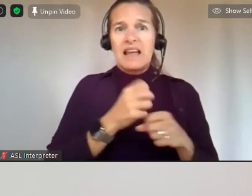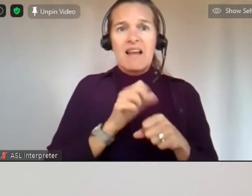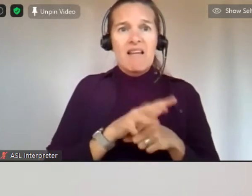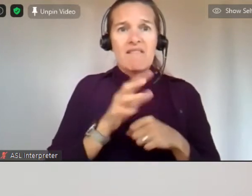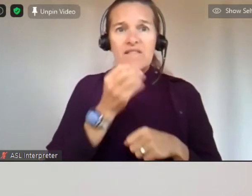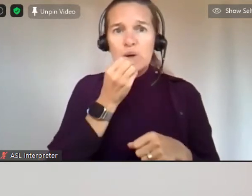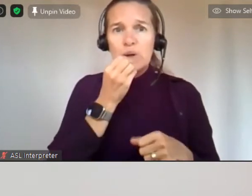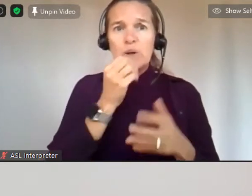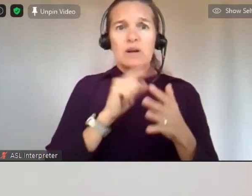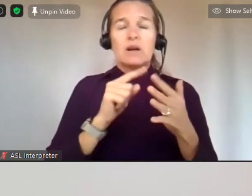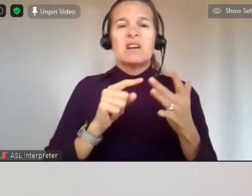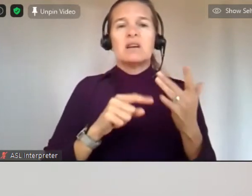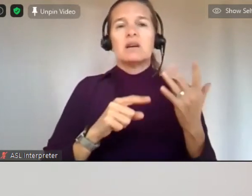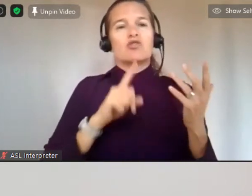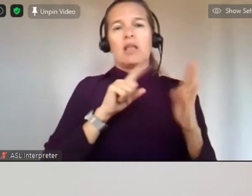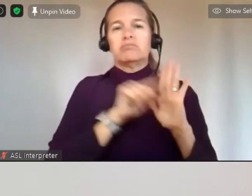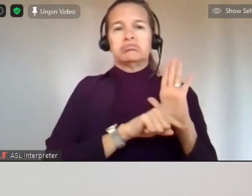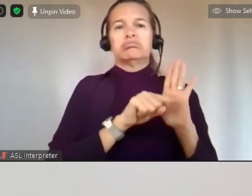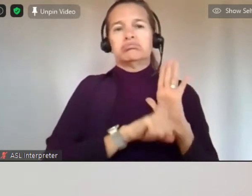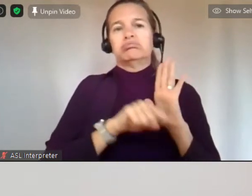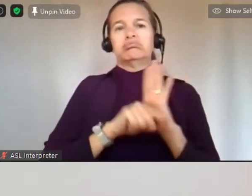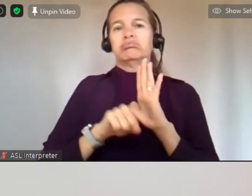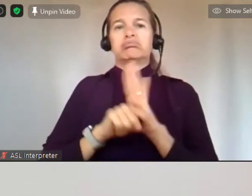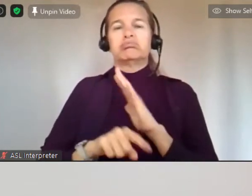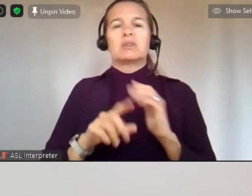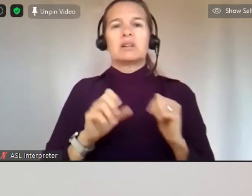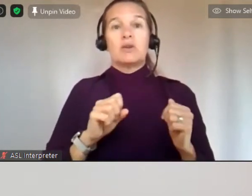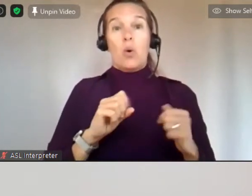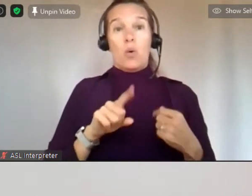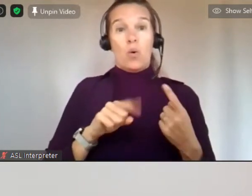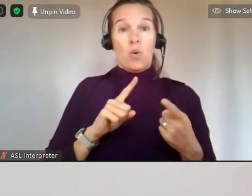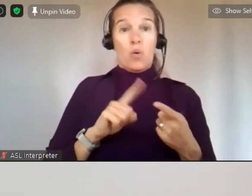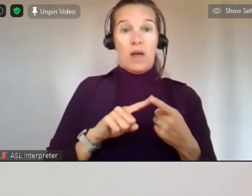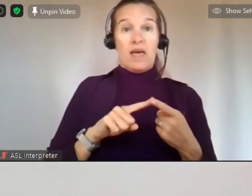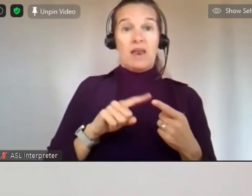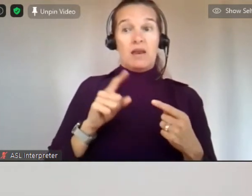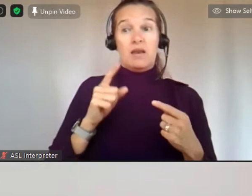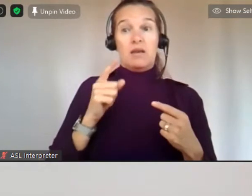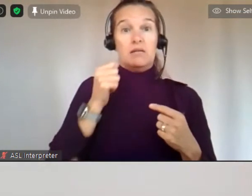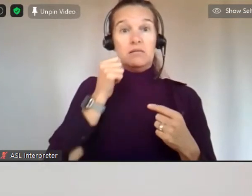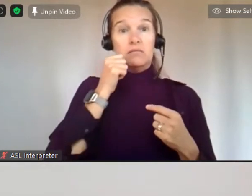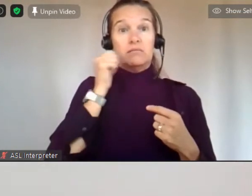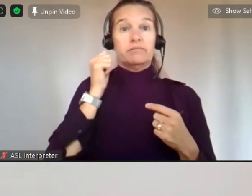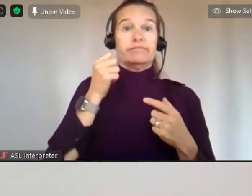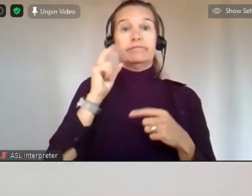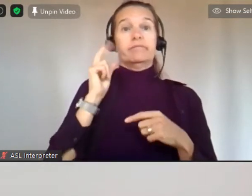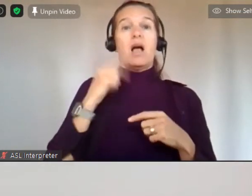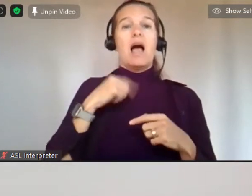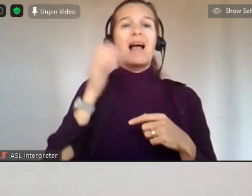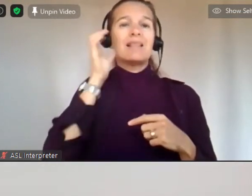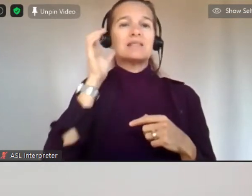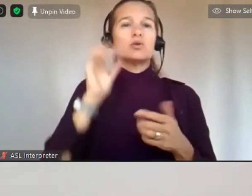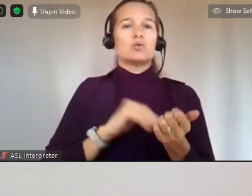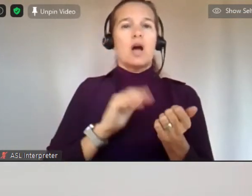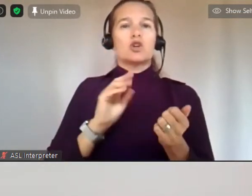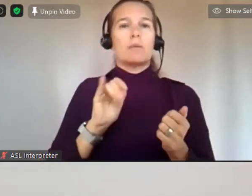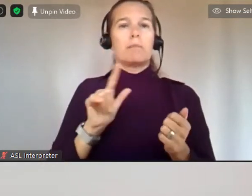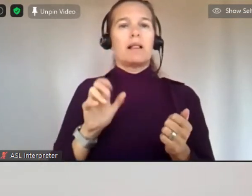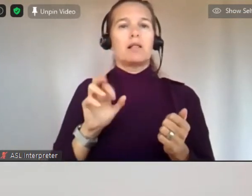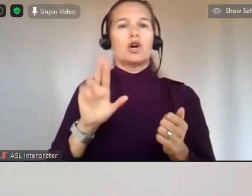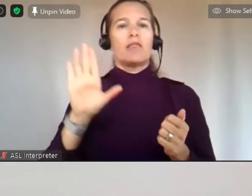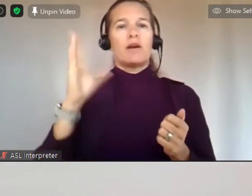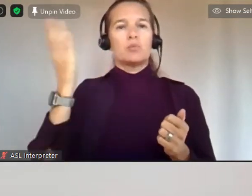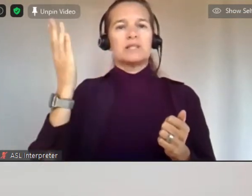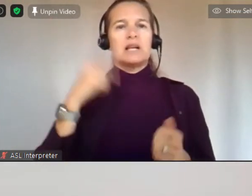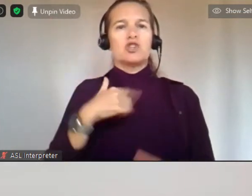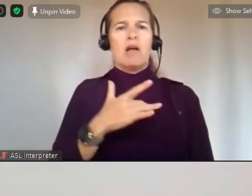on. It's a reality. And it hit me when I listened to Dr. Miller's presentation as well. It is something